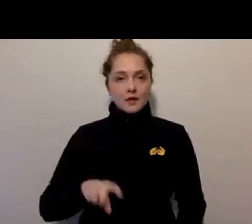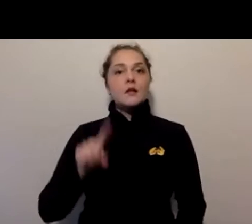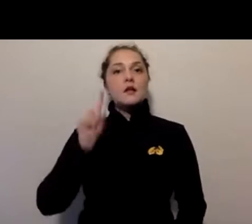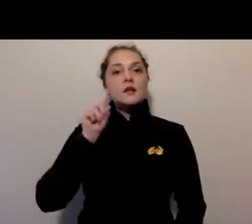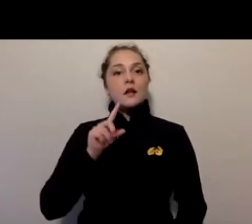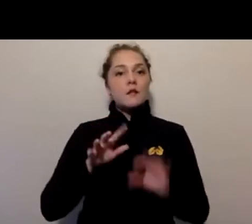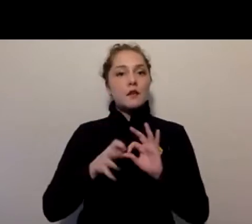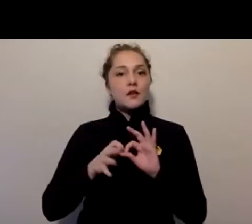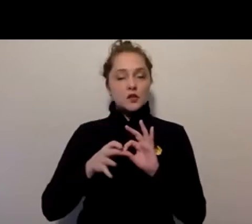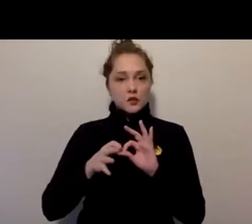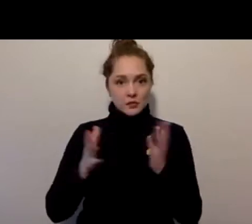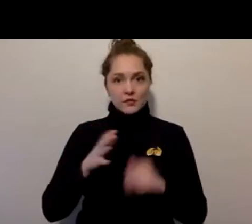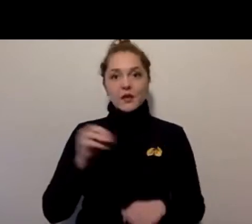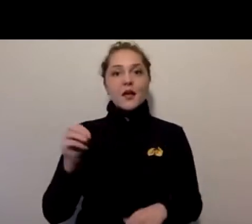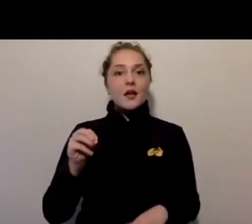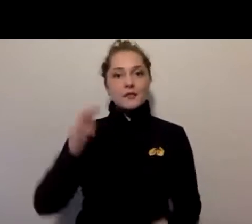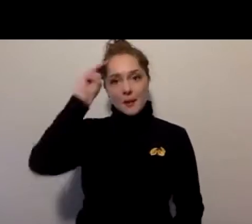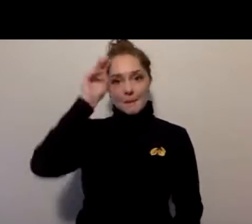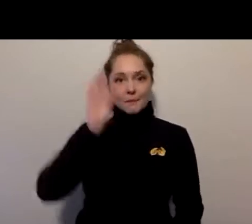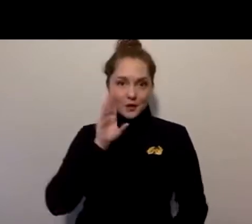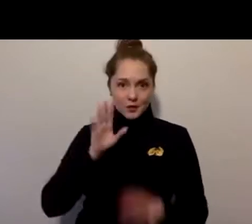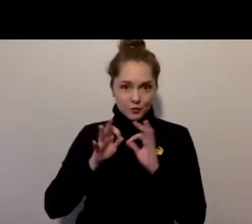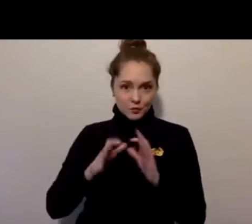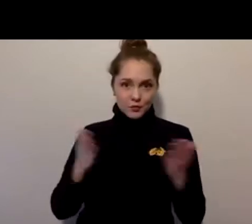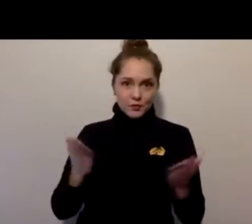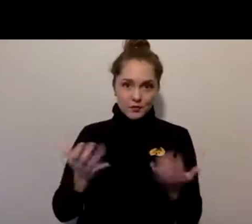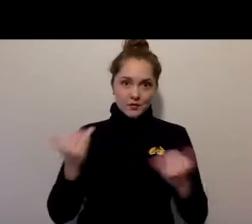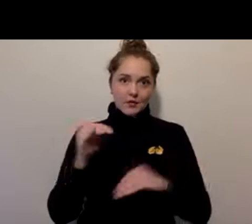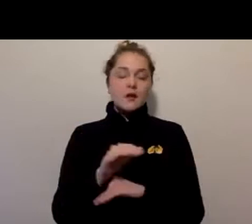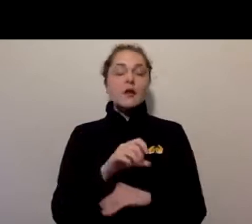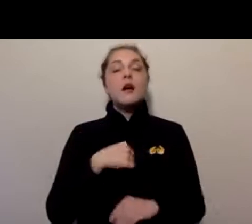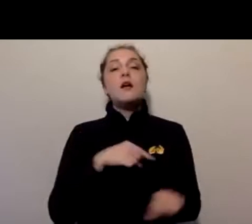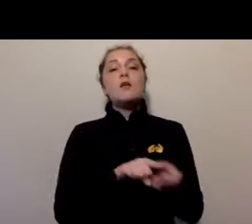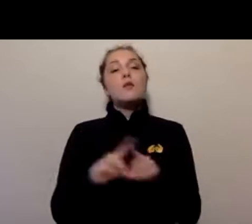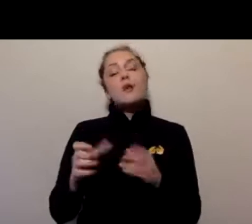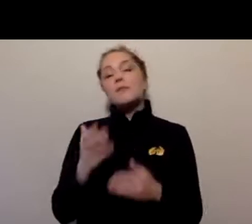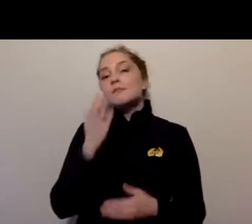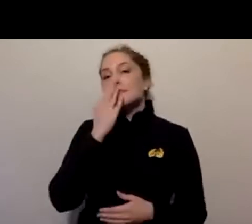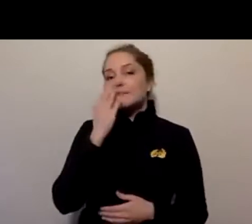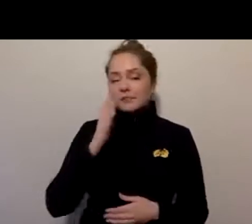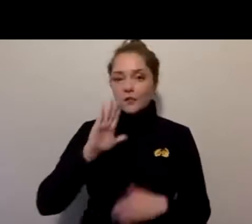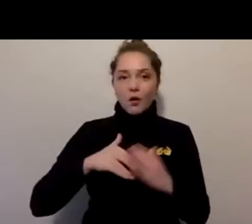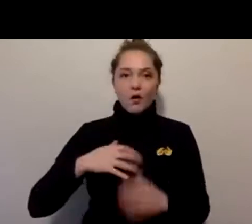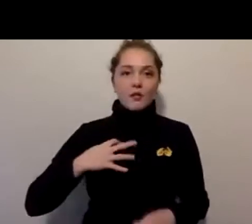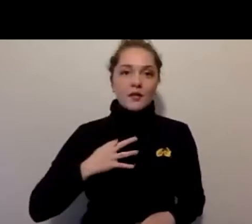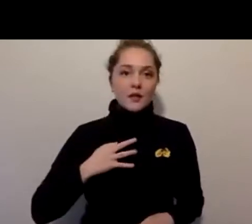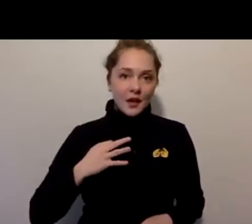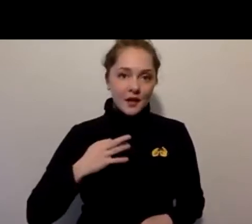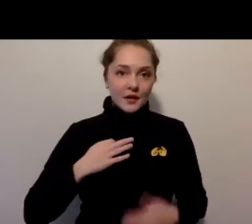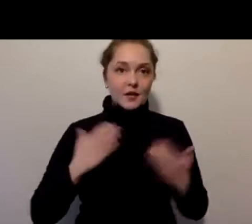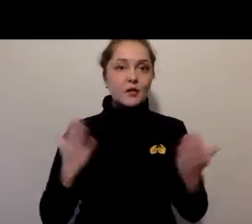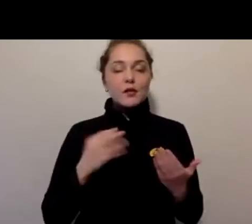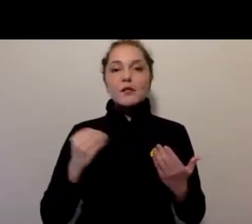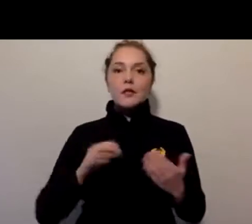Brandt for being with us tonight. Also want to thank the candidates for being here and taking